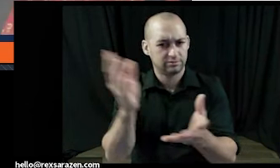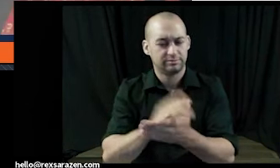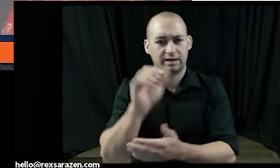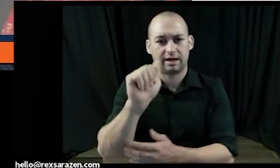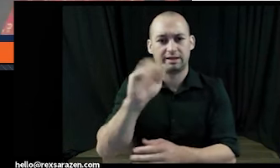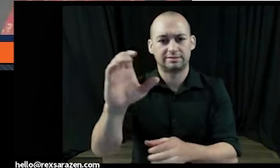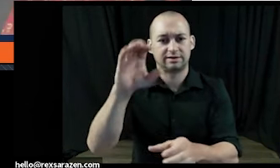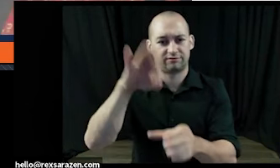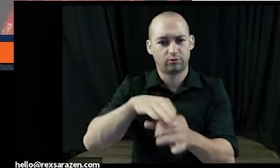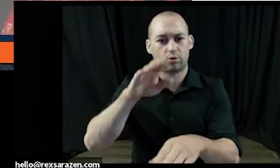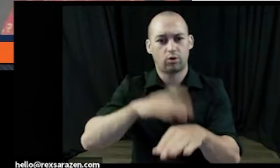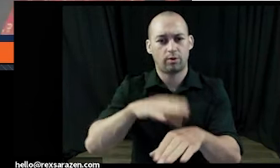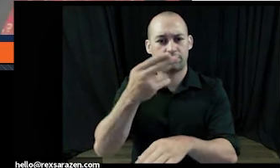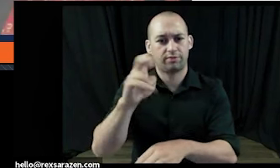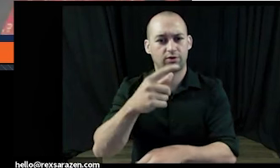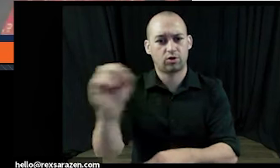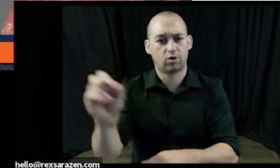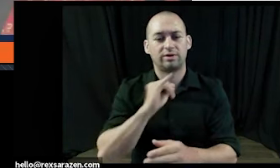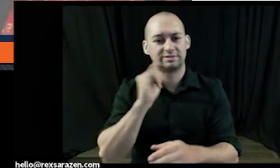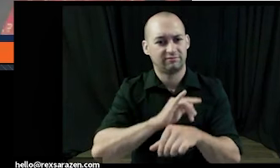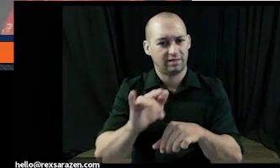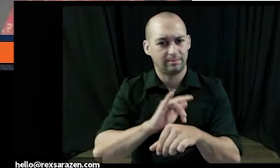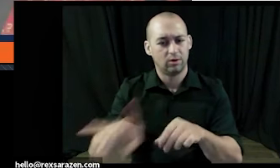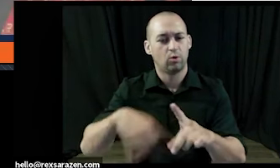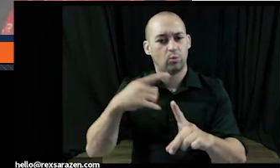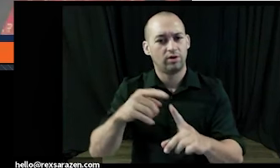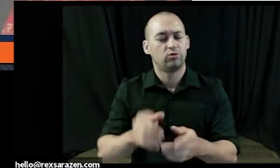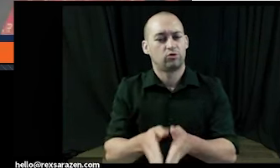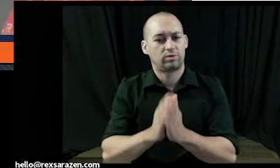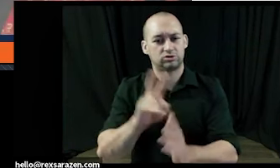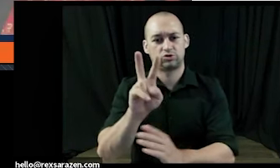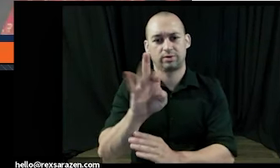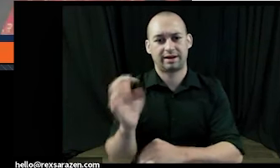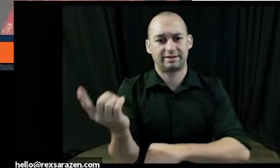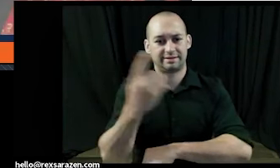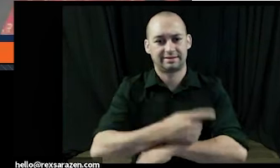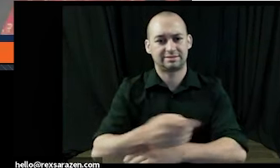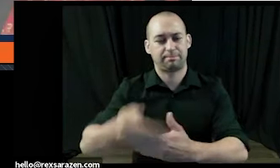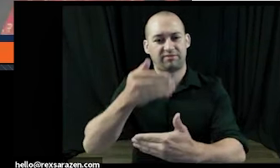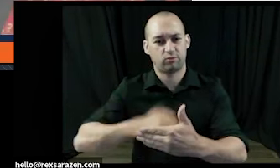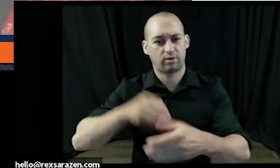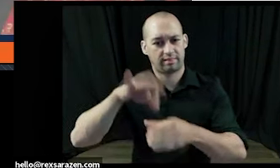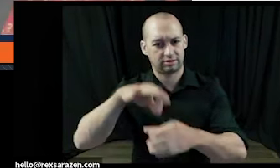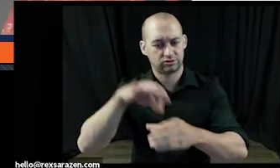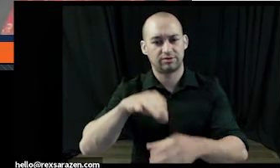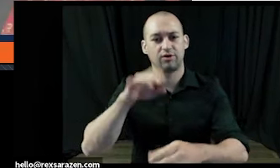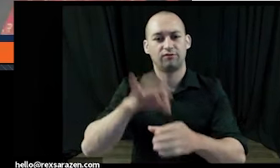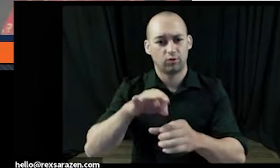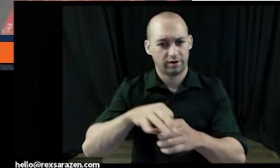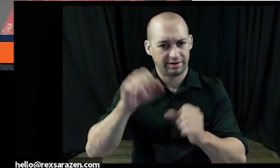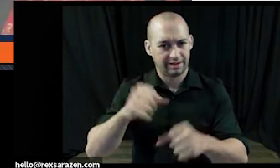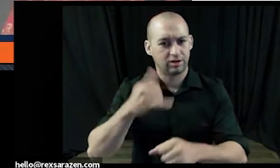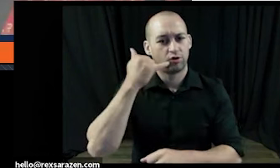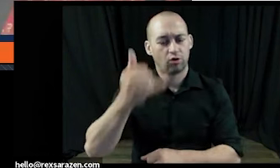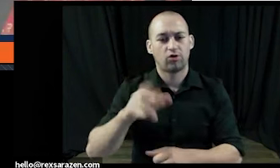Go program is available upon request 29 days before an election. Voters can call the Registrar of Voters